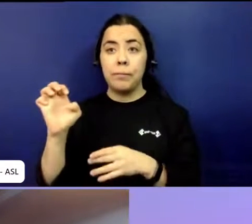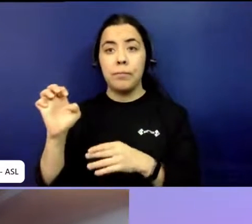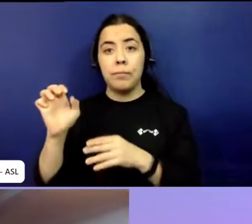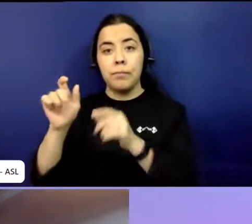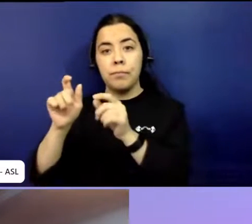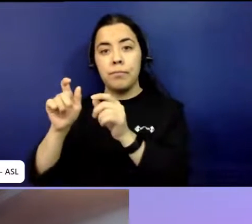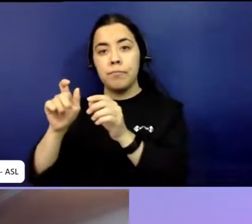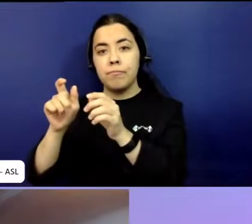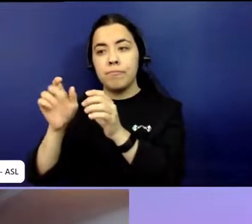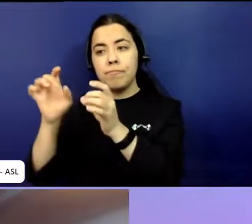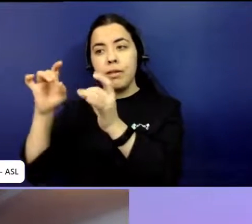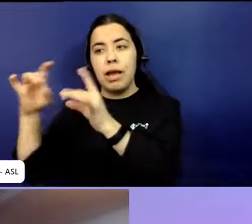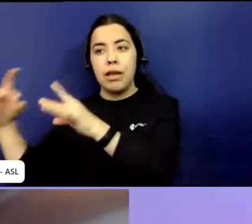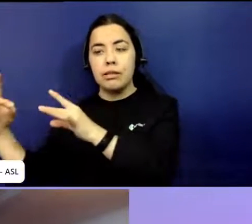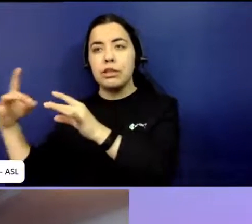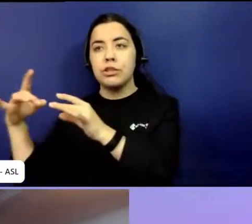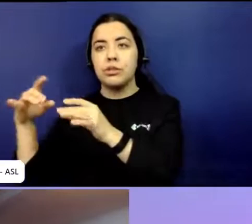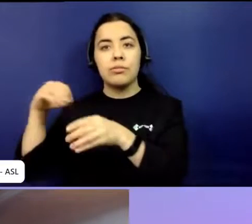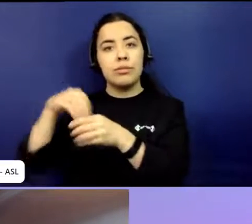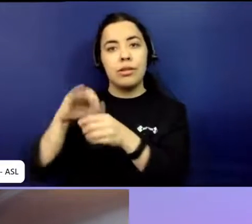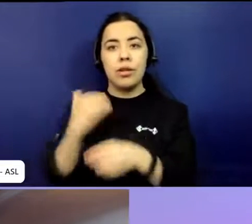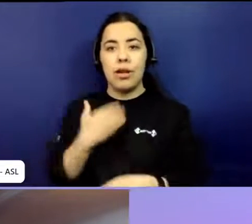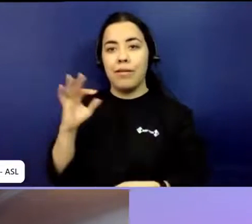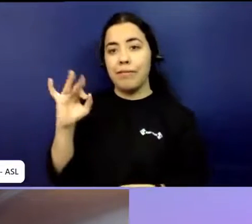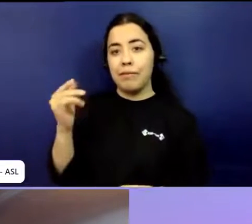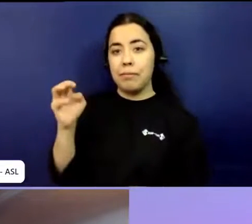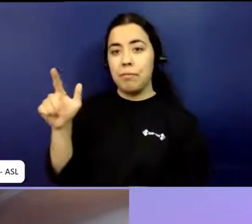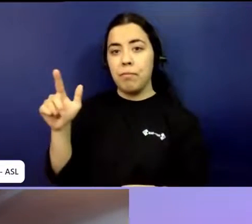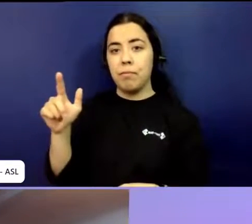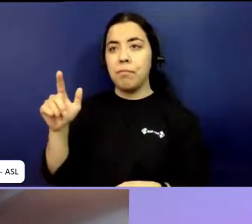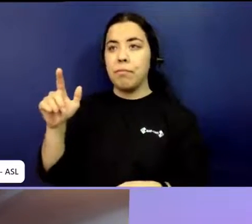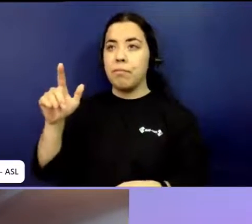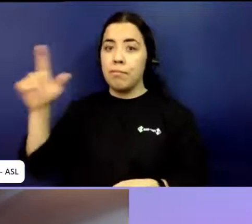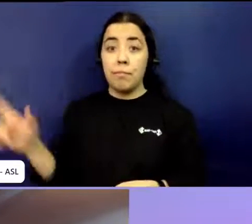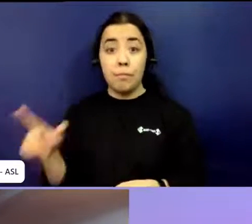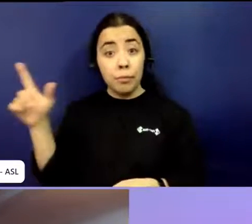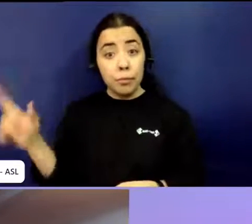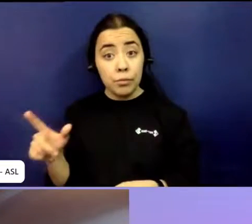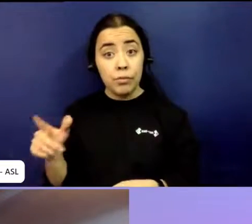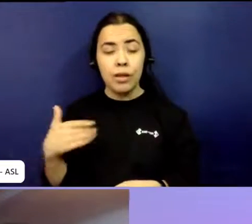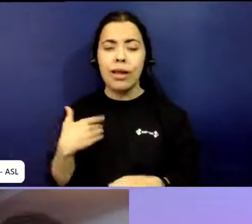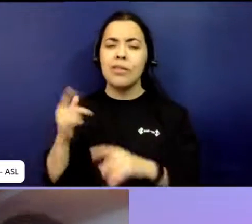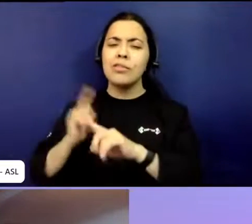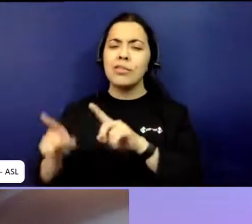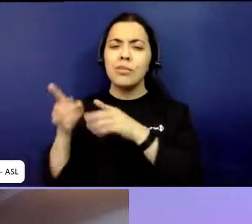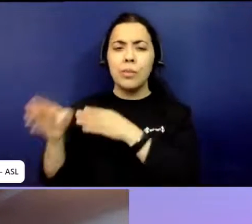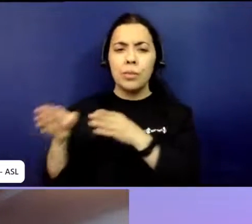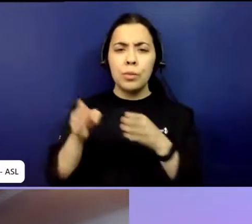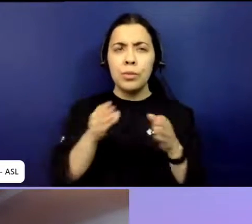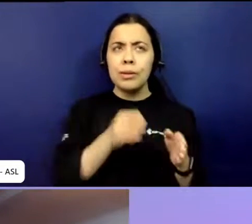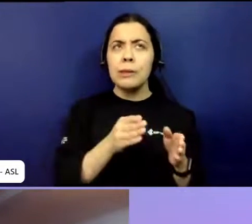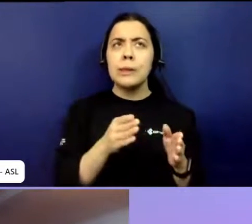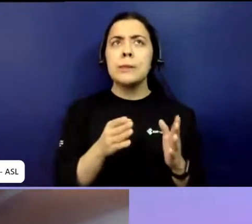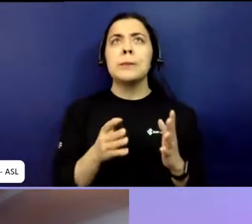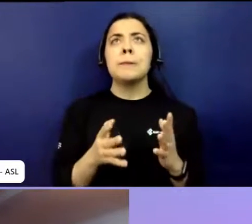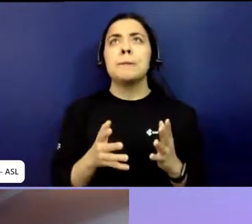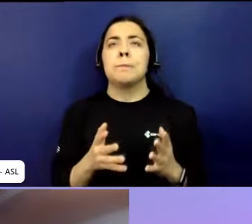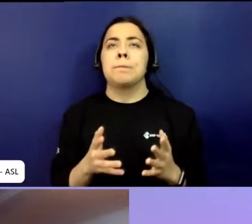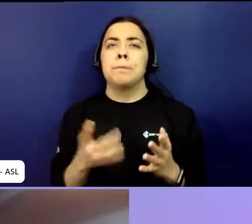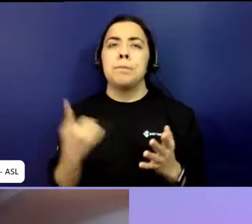annotations in our Figma libraries. So there's a lot of different ways in which we